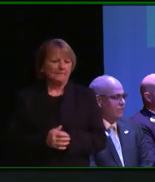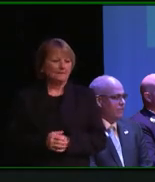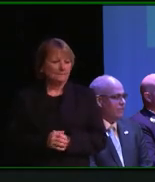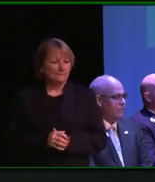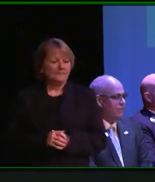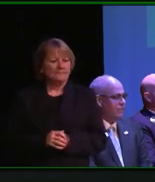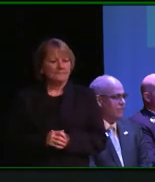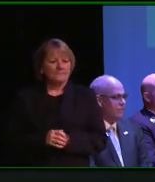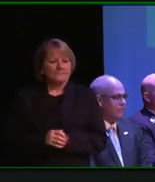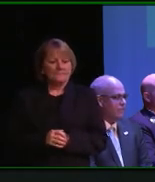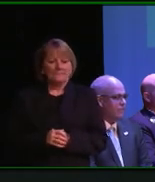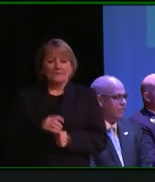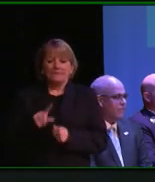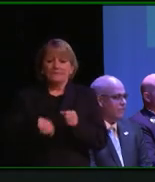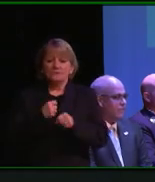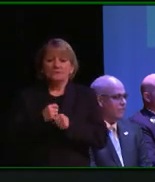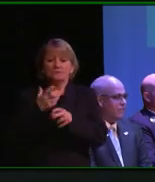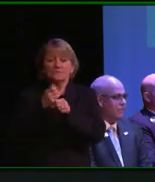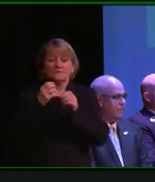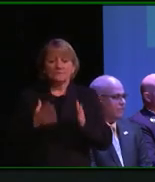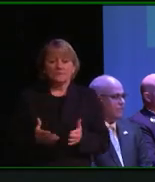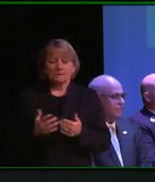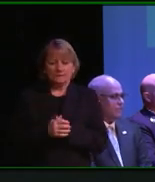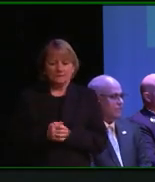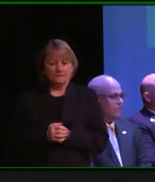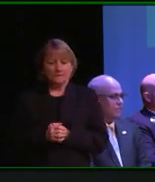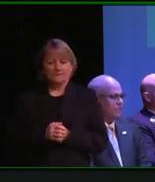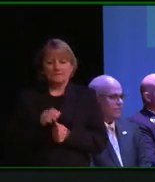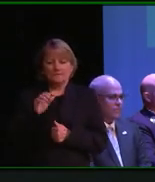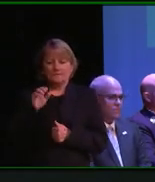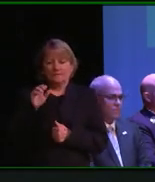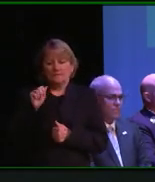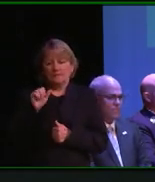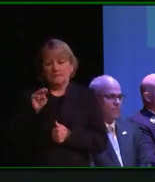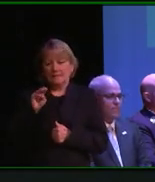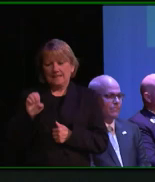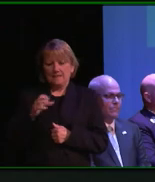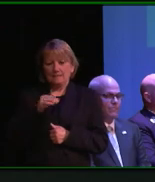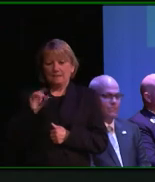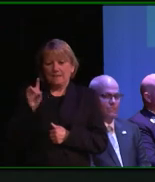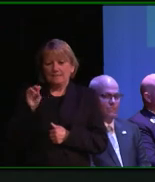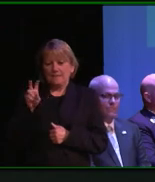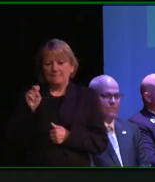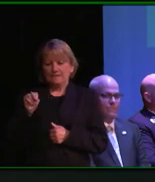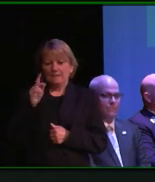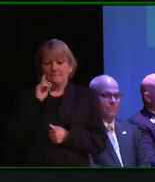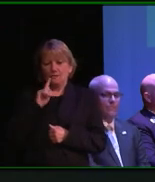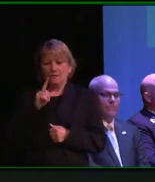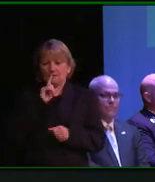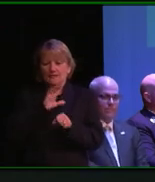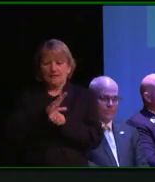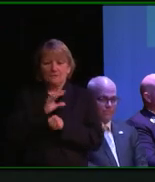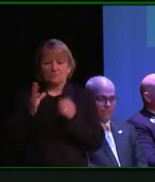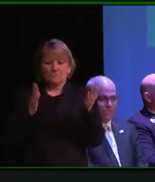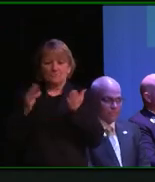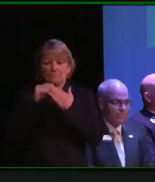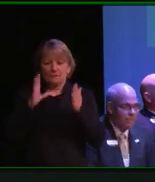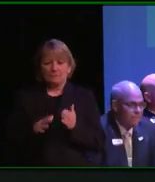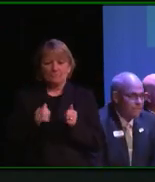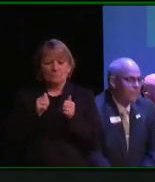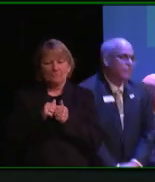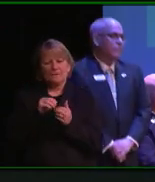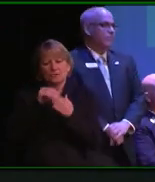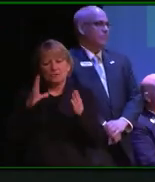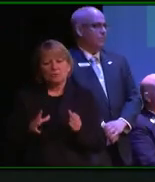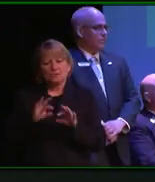recognized. This year's recipients are Aime Benson and Devin Martinez for their dedication serving students through student and